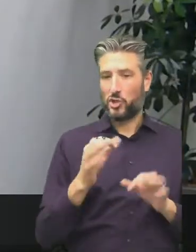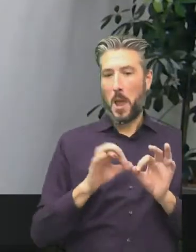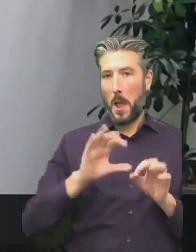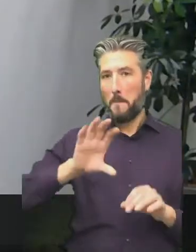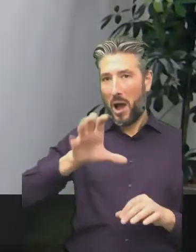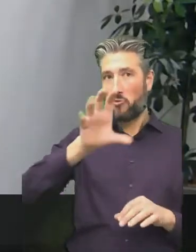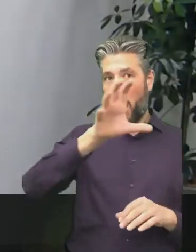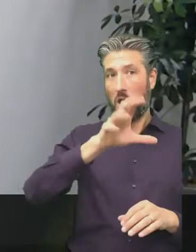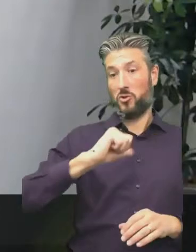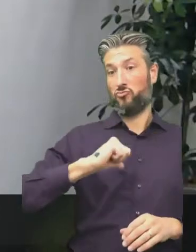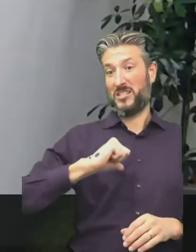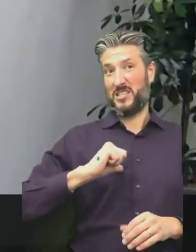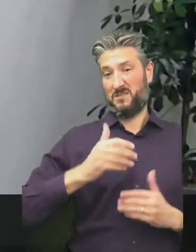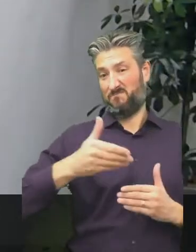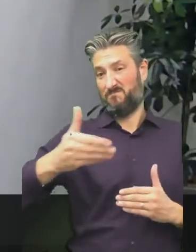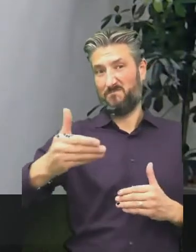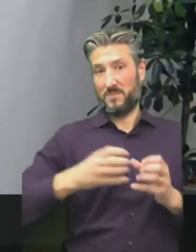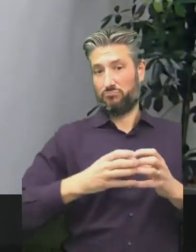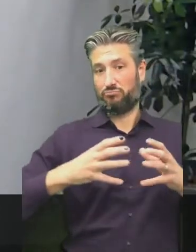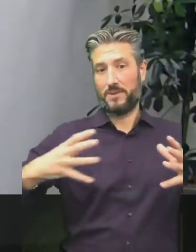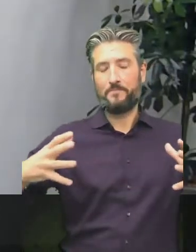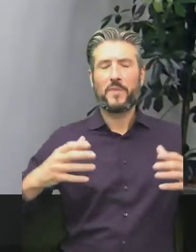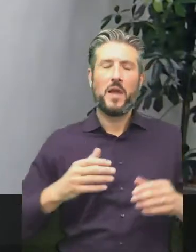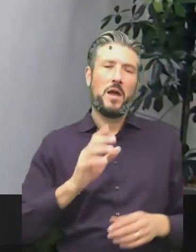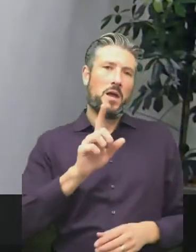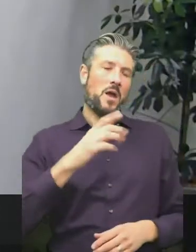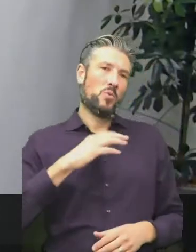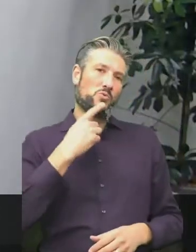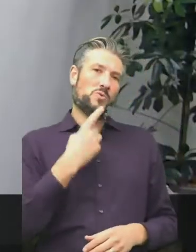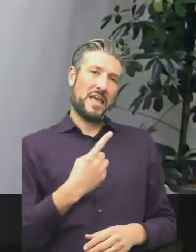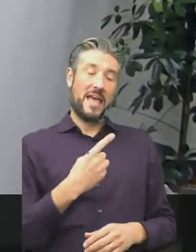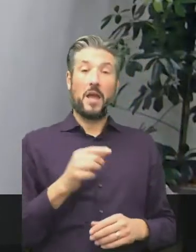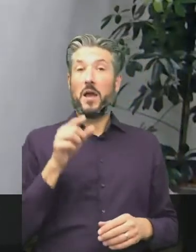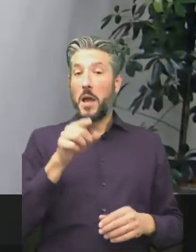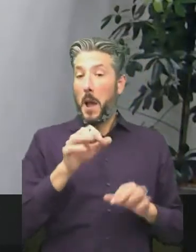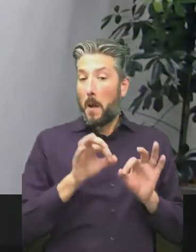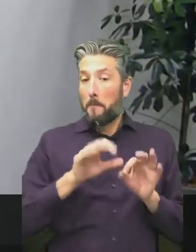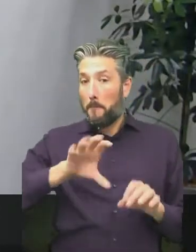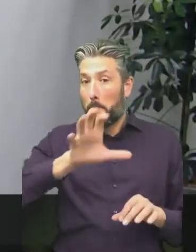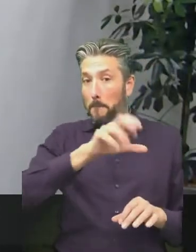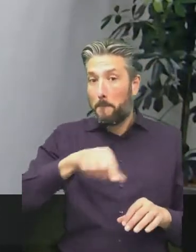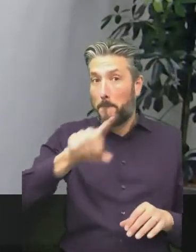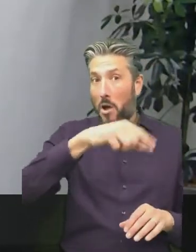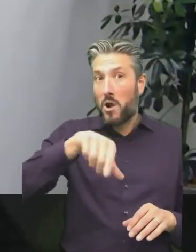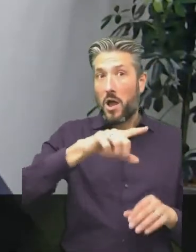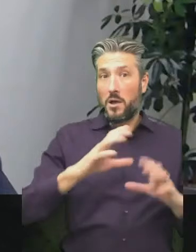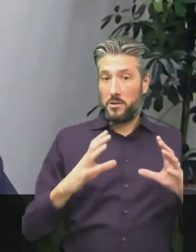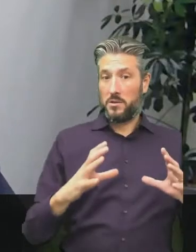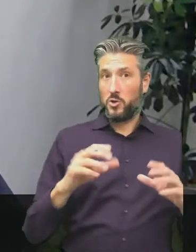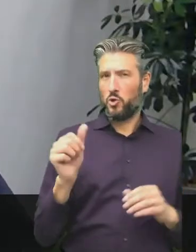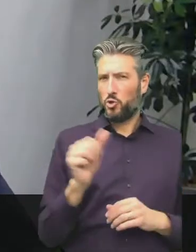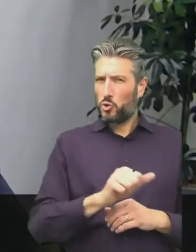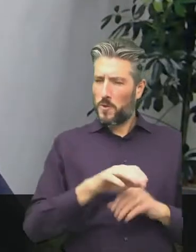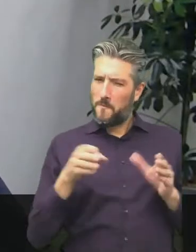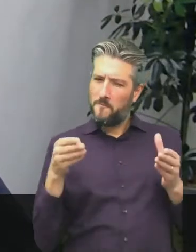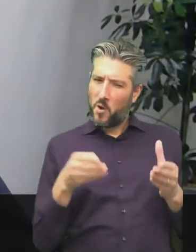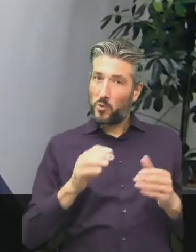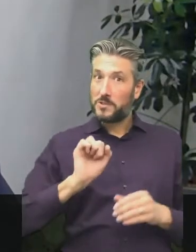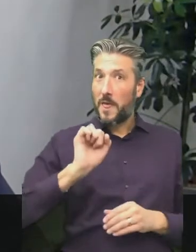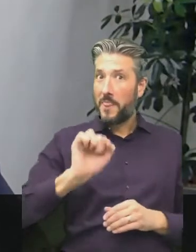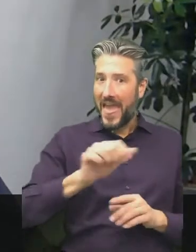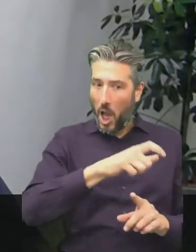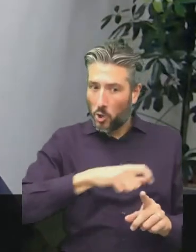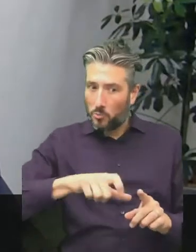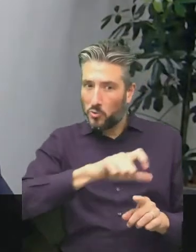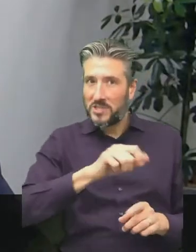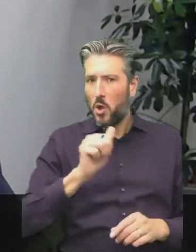got the test yet. One thing we want to do is to make sure those boroughs are using the test to those parts of their community that needs them the most. And one of